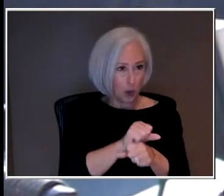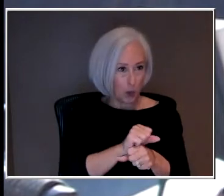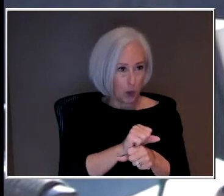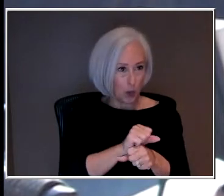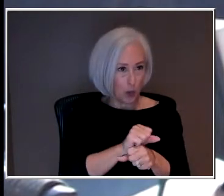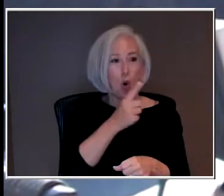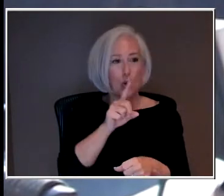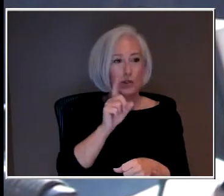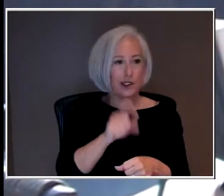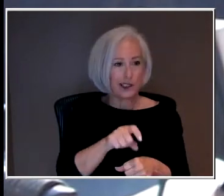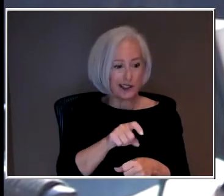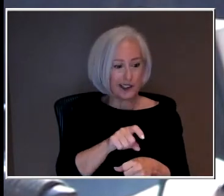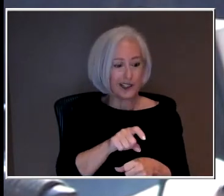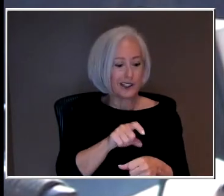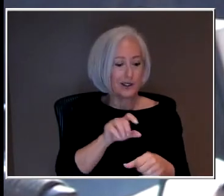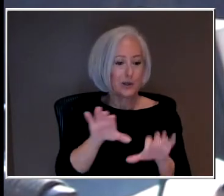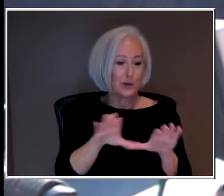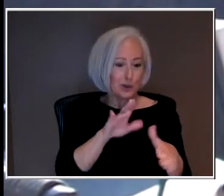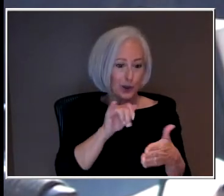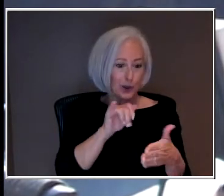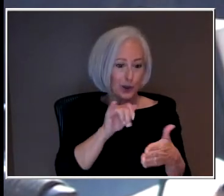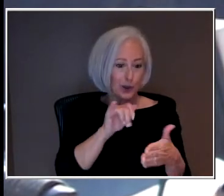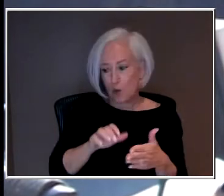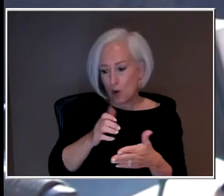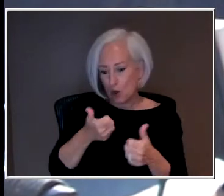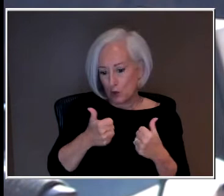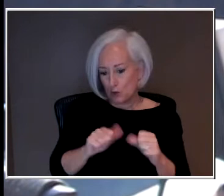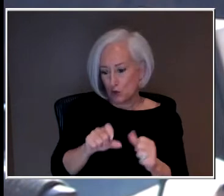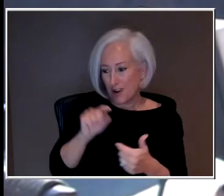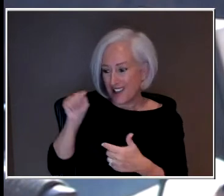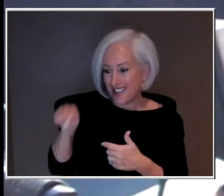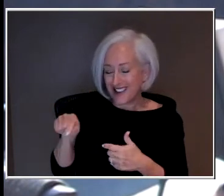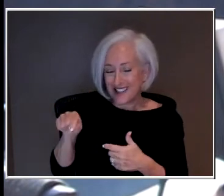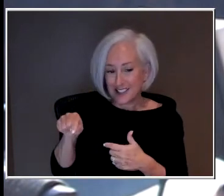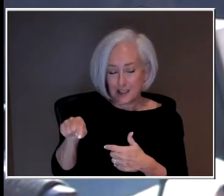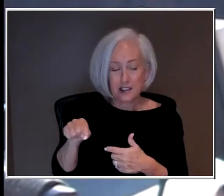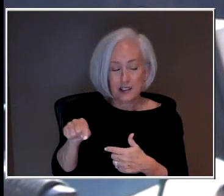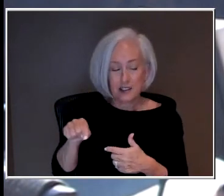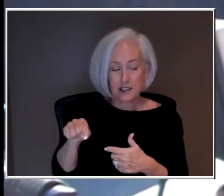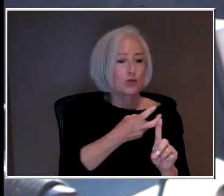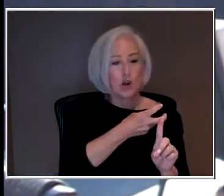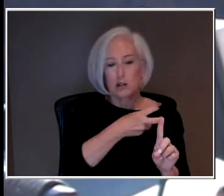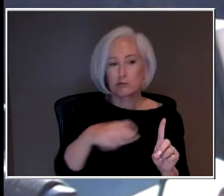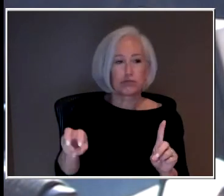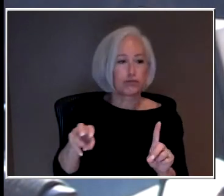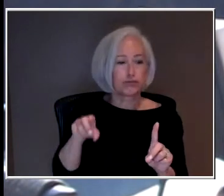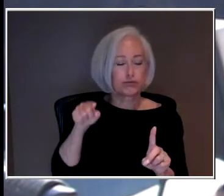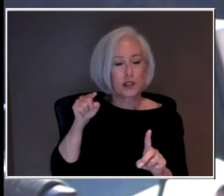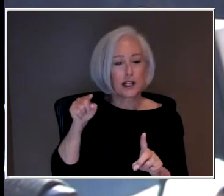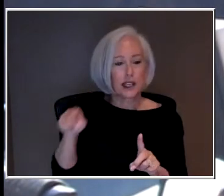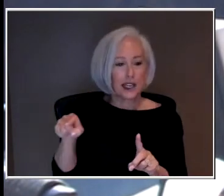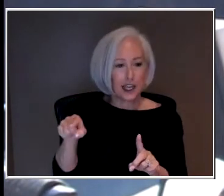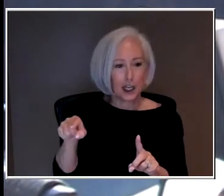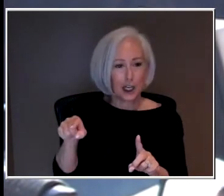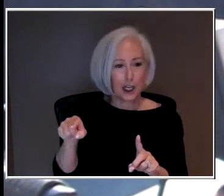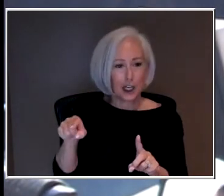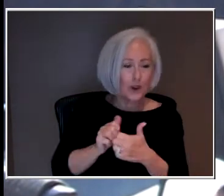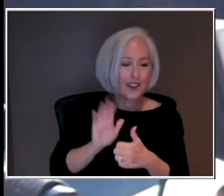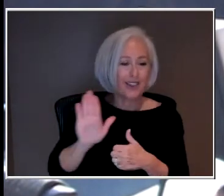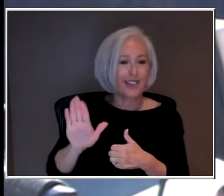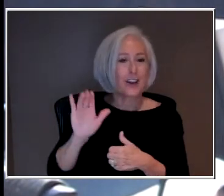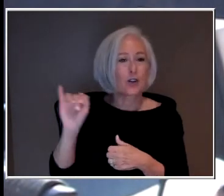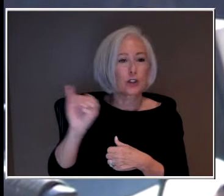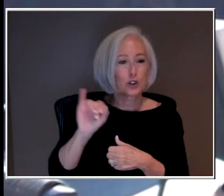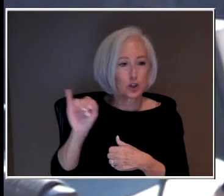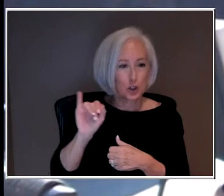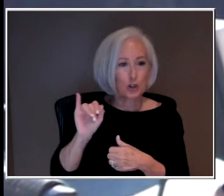hoops. We're going to work very hard with the patient and their insurance plan to kind of move much quickly with that. But on average, most